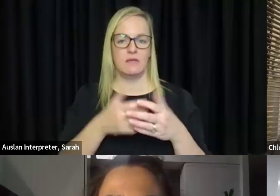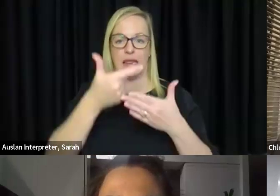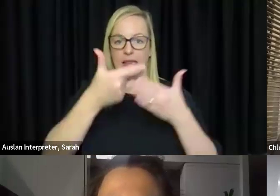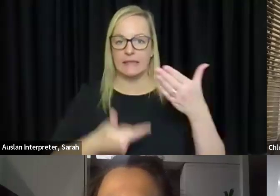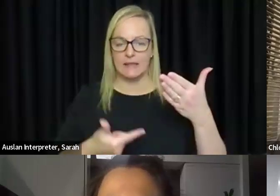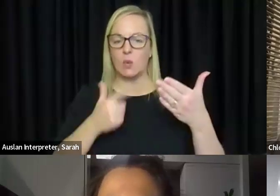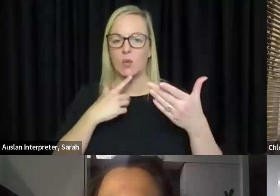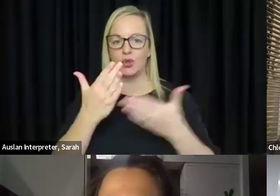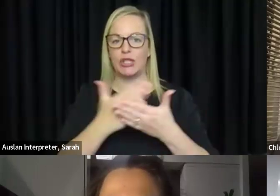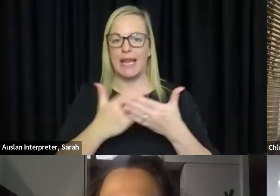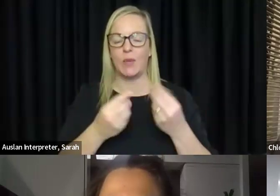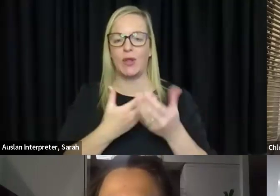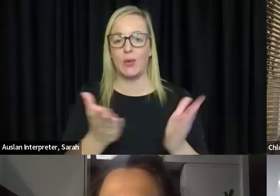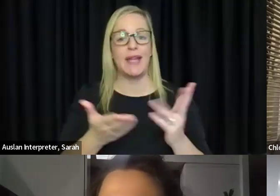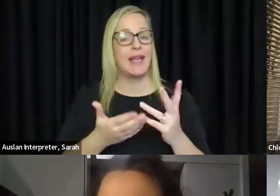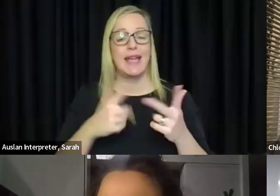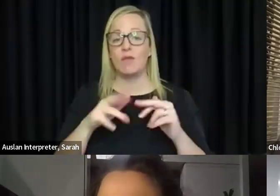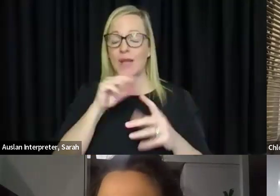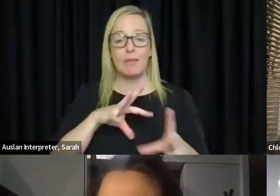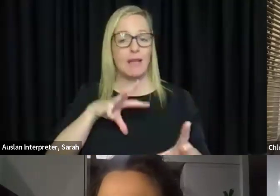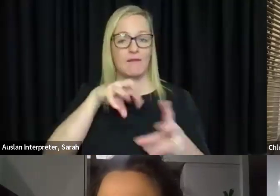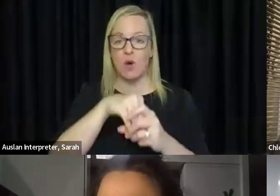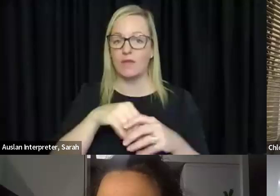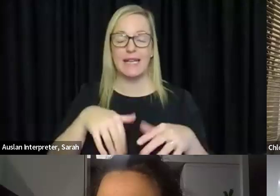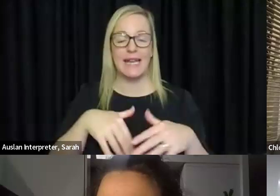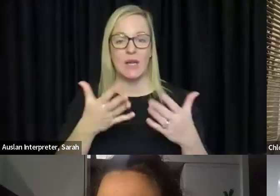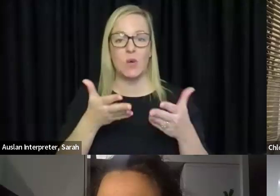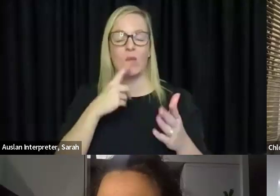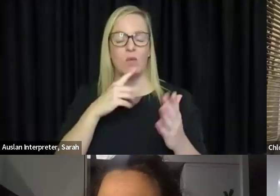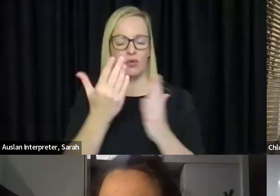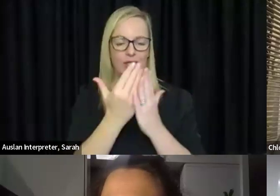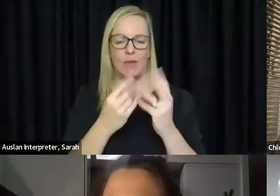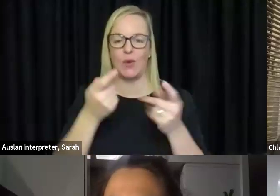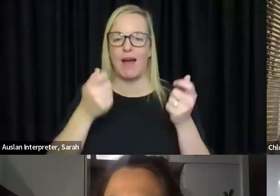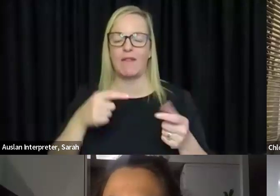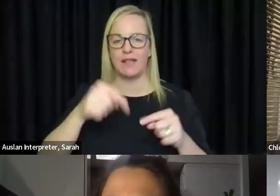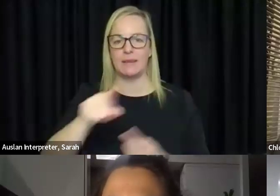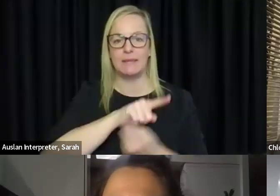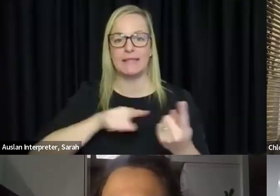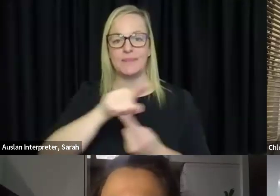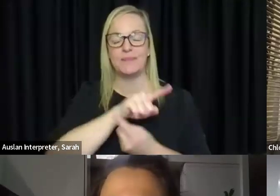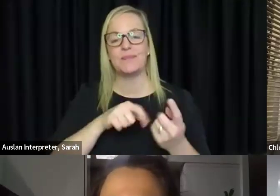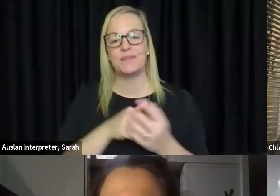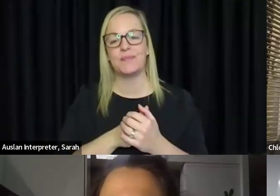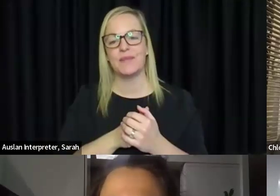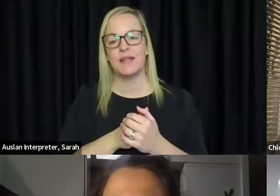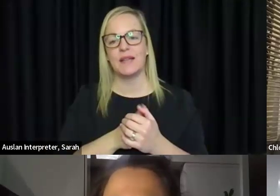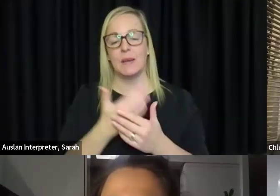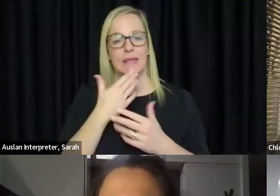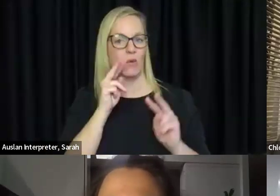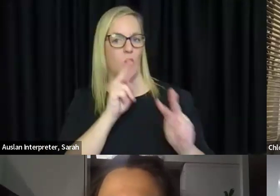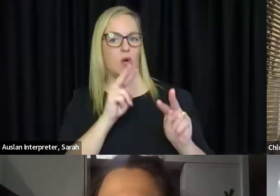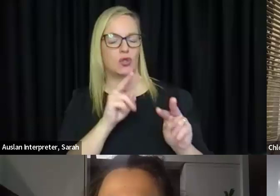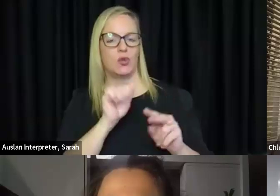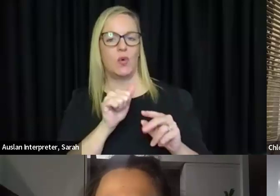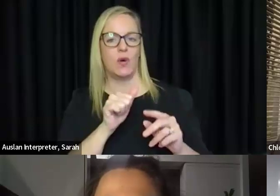and any way that you guys can get involved will be shared after this webinar. So please, please keep an eye on your email. We definitely encourage